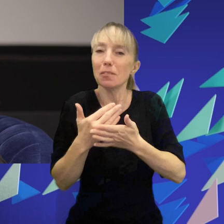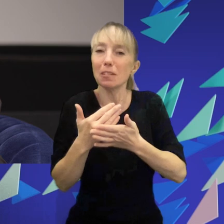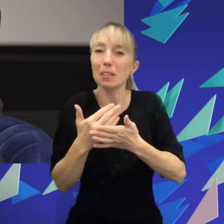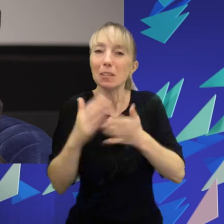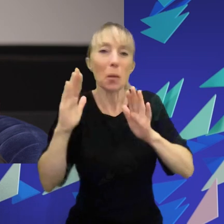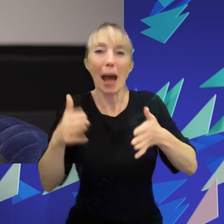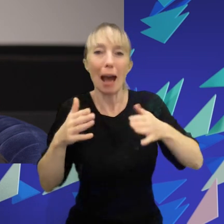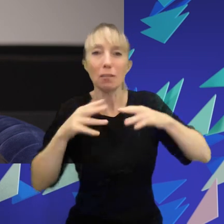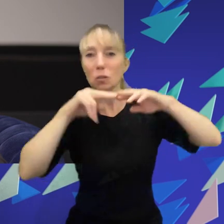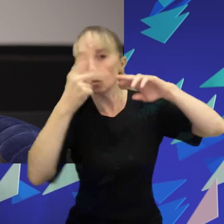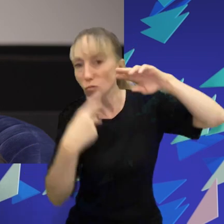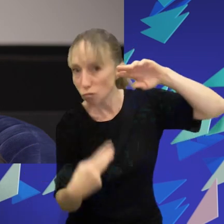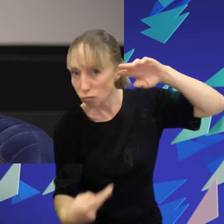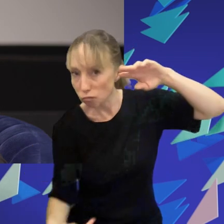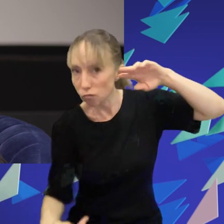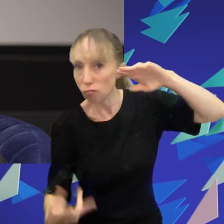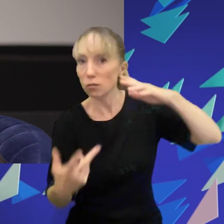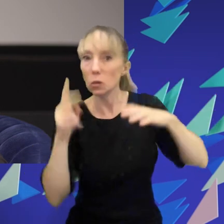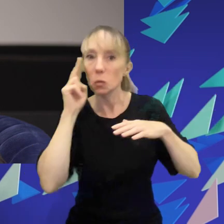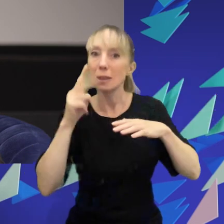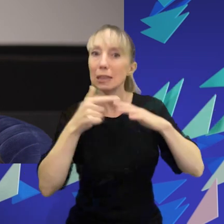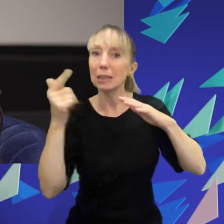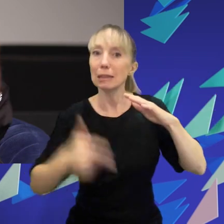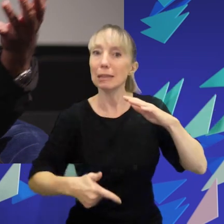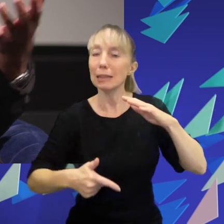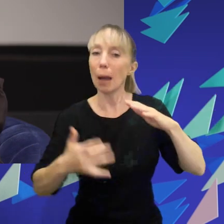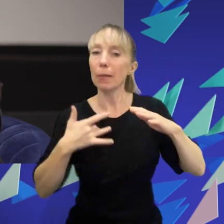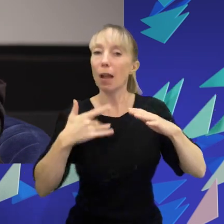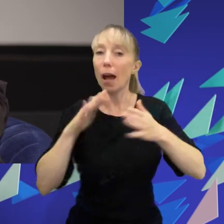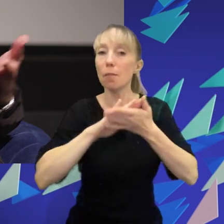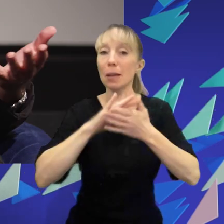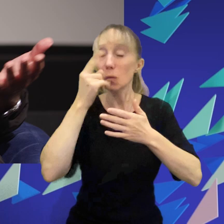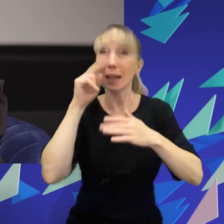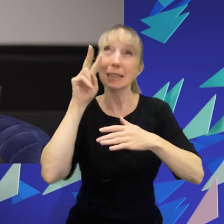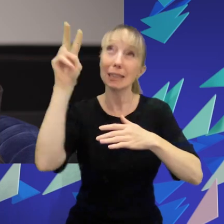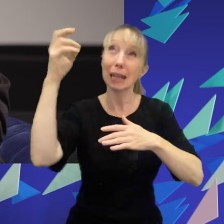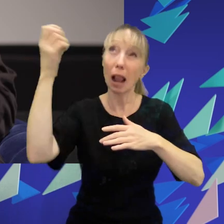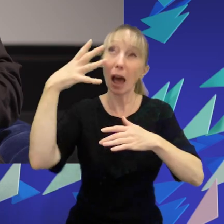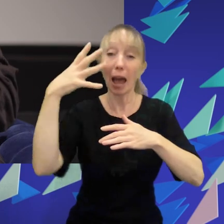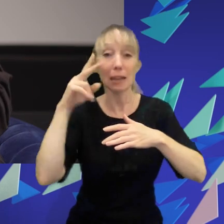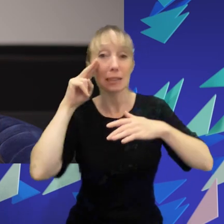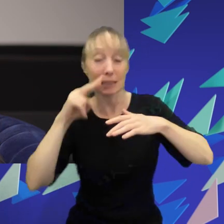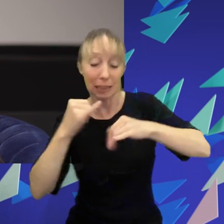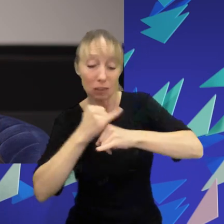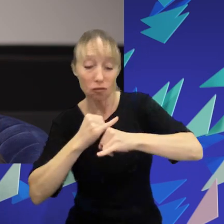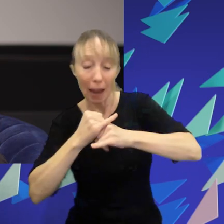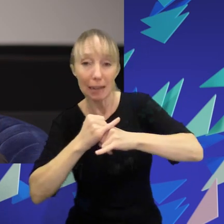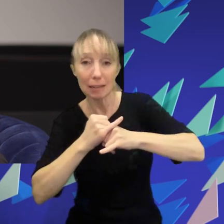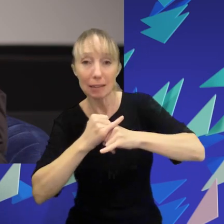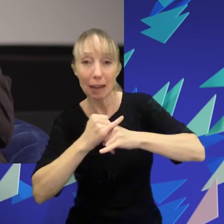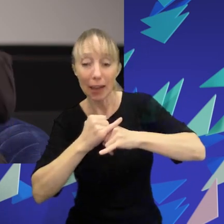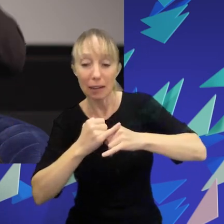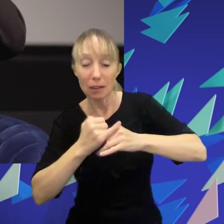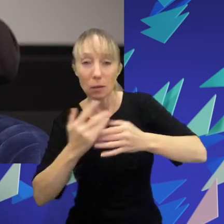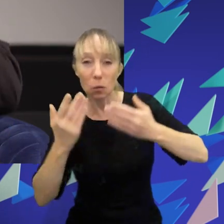have to be in the bottom to see the depth of life, right? So in a way, you can observe the light, then you can see the grace, and then you can see the dark. And